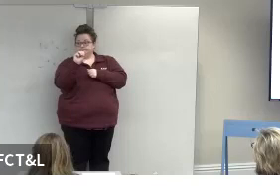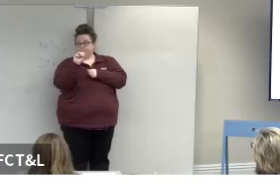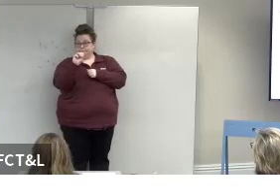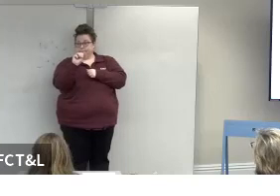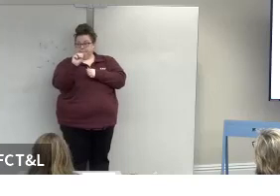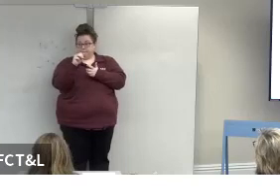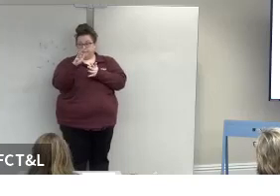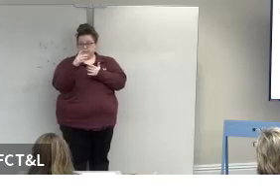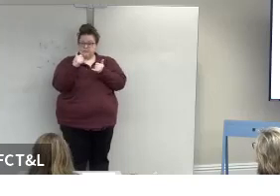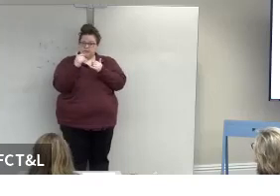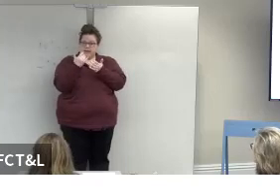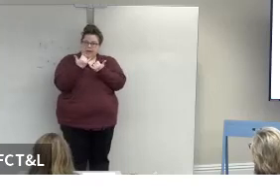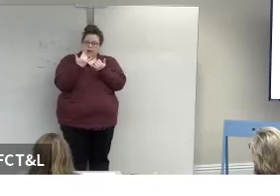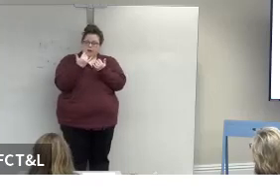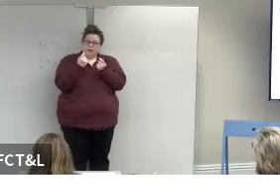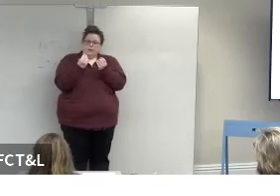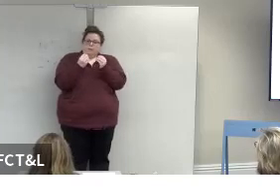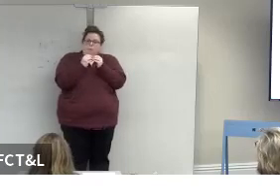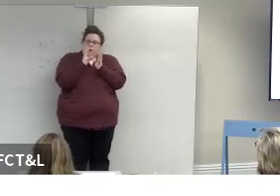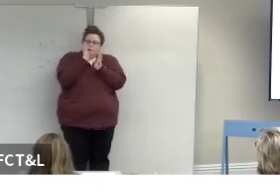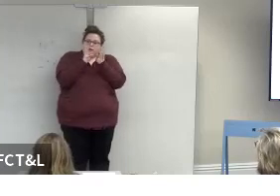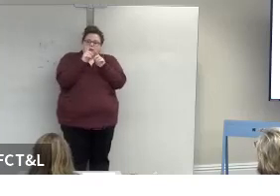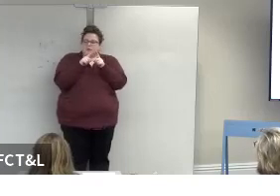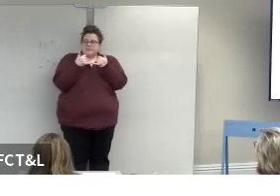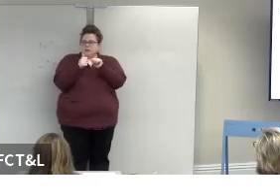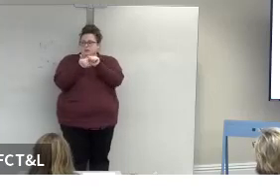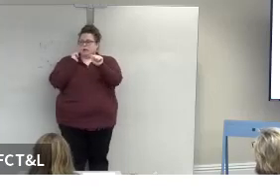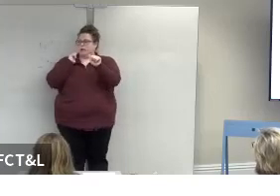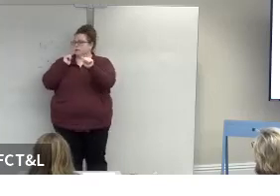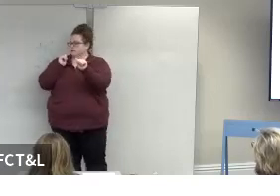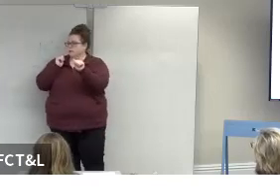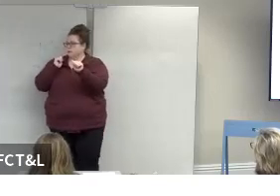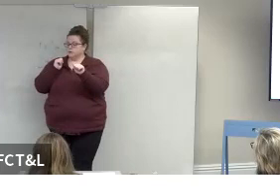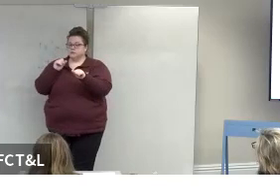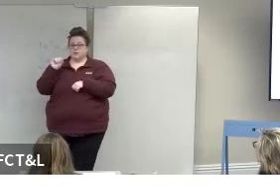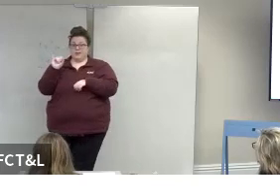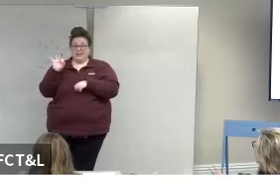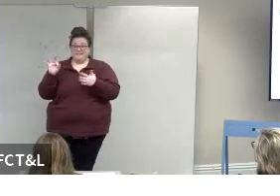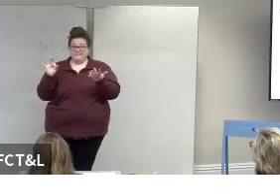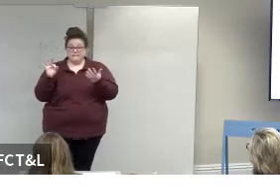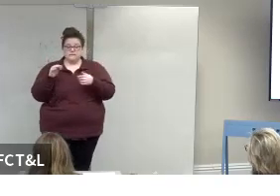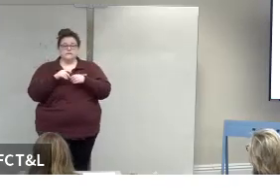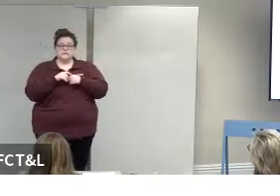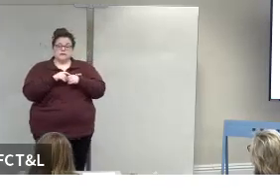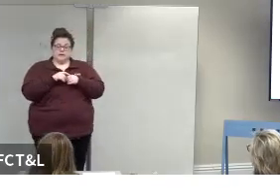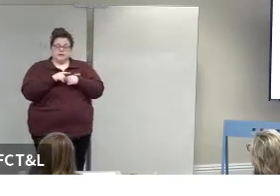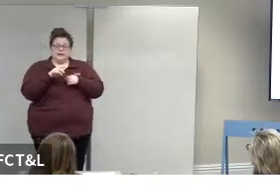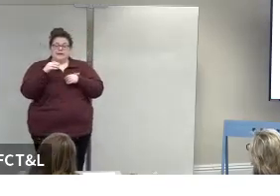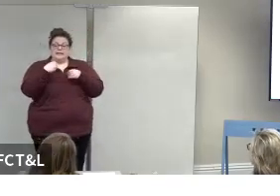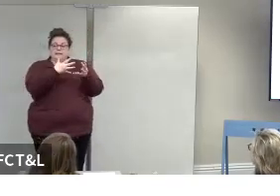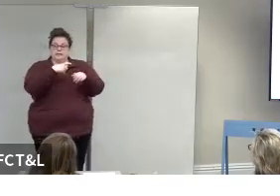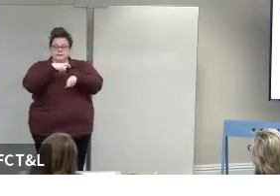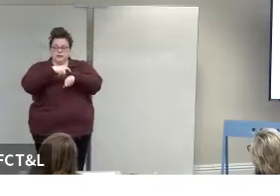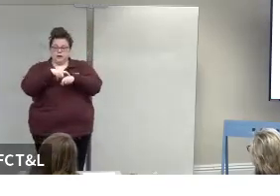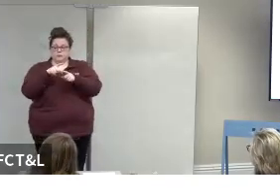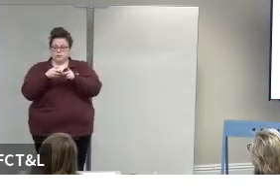conceptual language, especially within the STEM courses. So, you know, that has to be